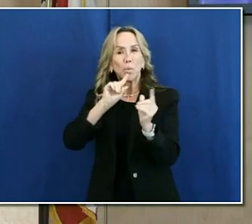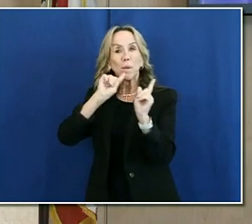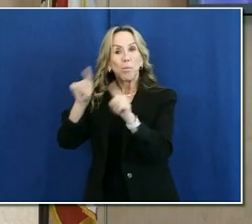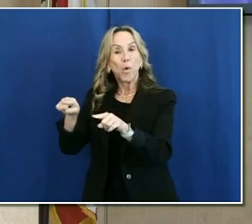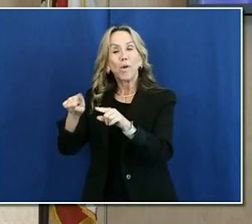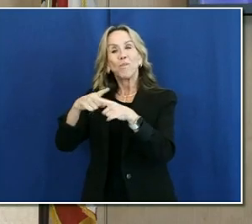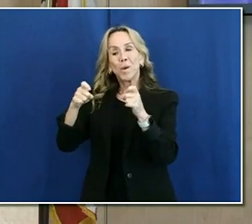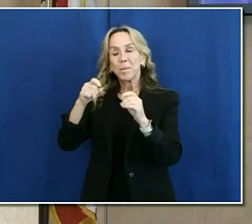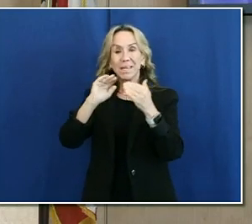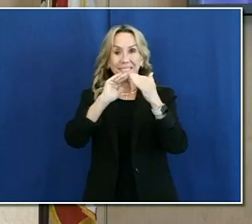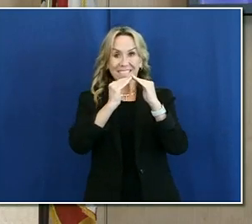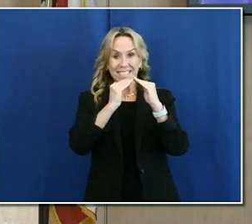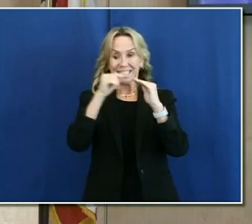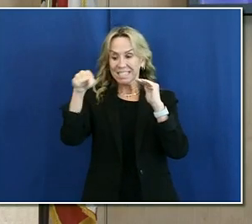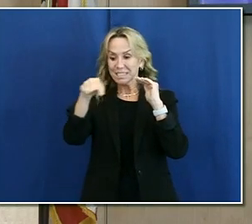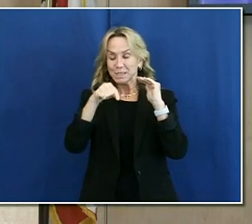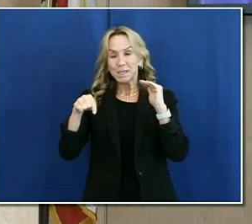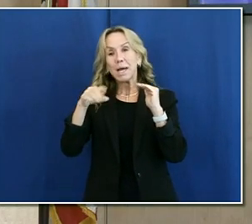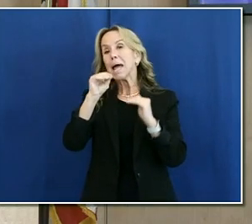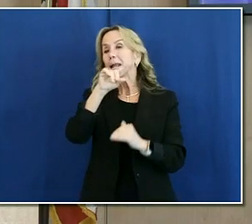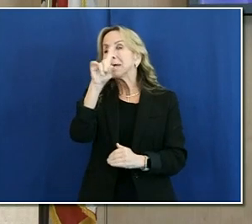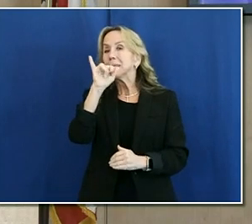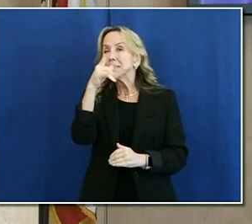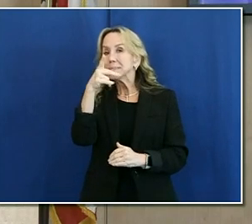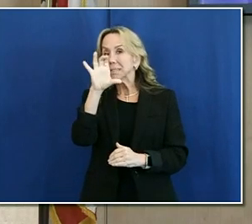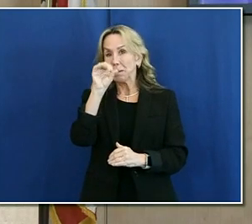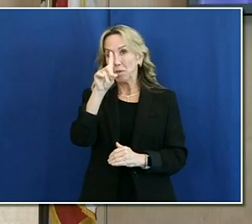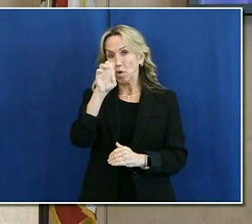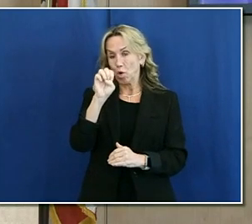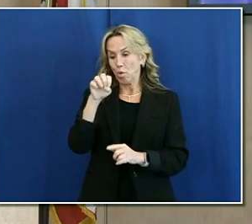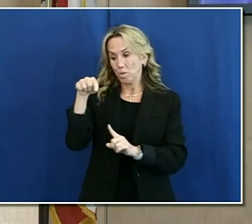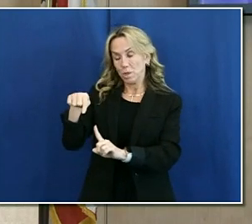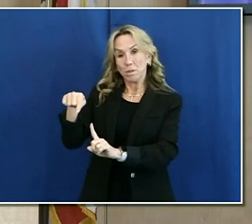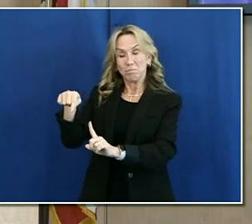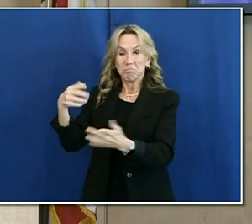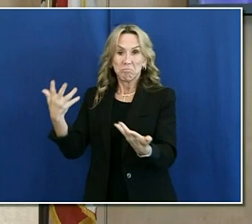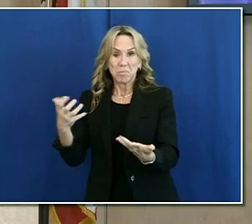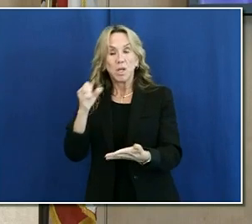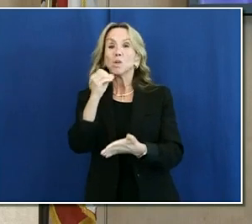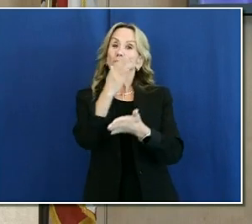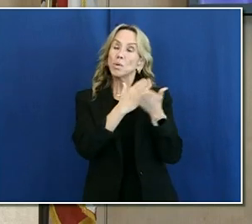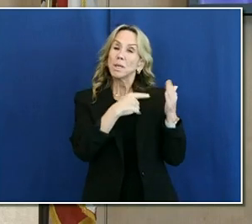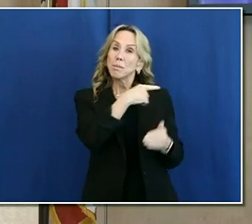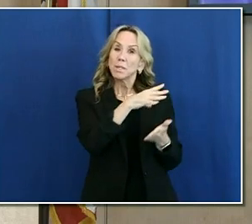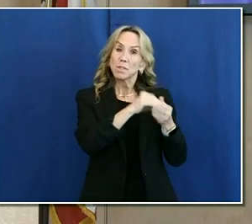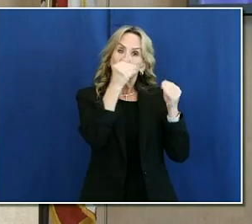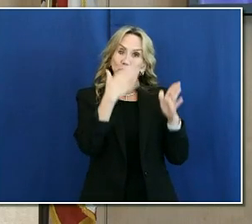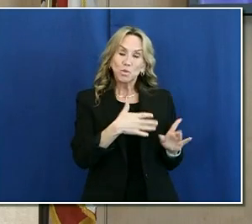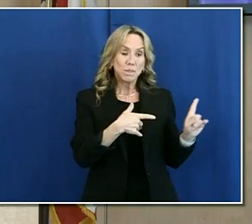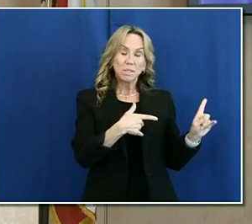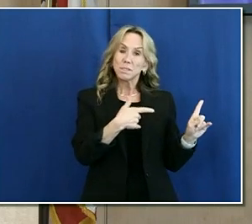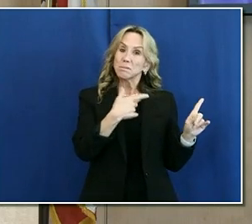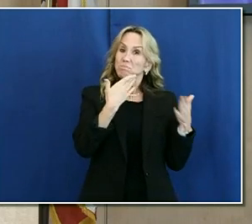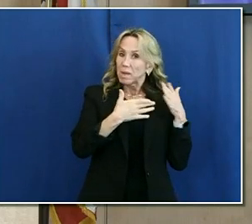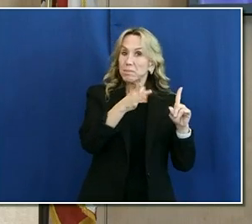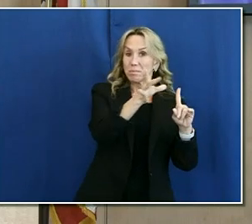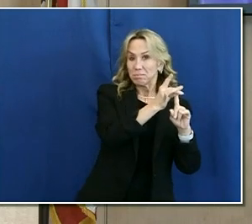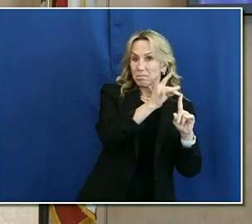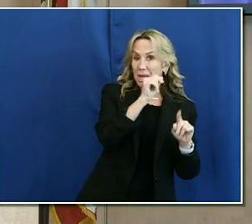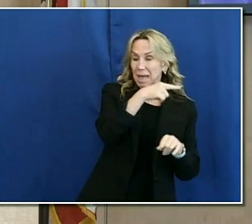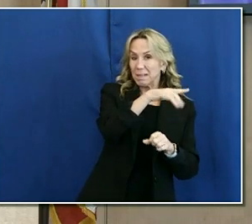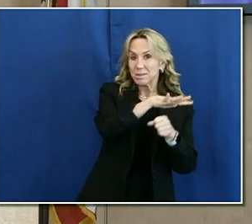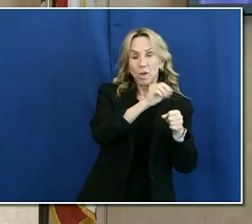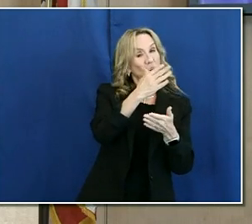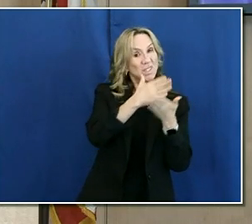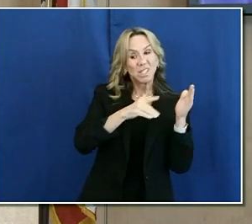code. And in fact, the number of students that are at San Diego State is actually larger than some of the zip codes in San Diego County. So a good